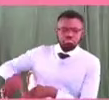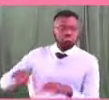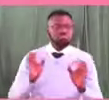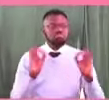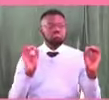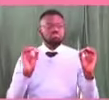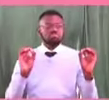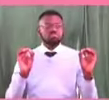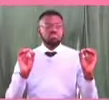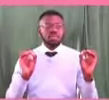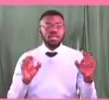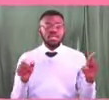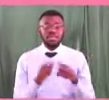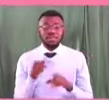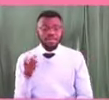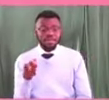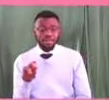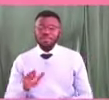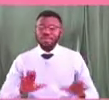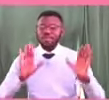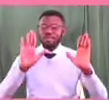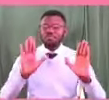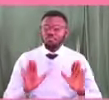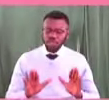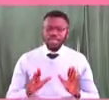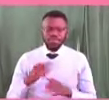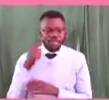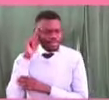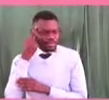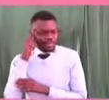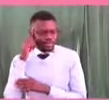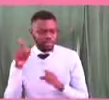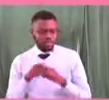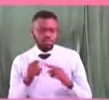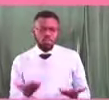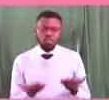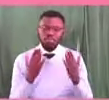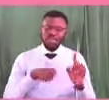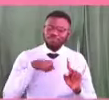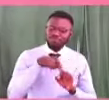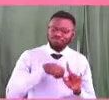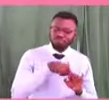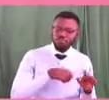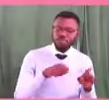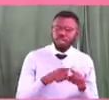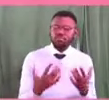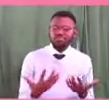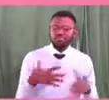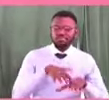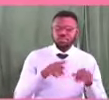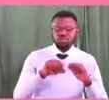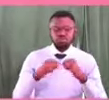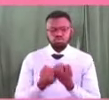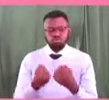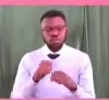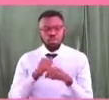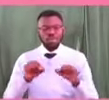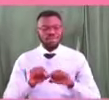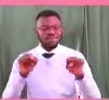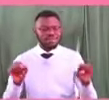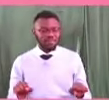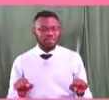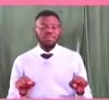These are the foremost considerations in promoting and advocating for an integrated social protection system